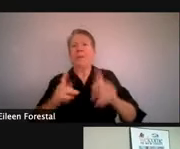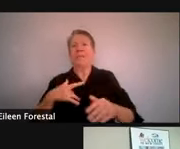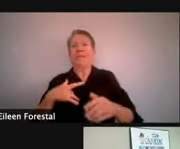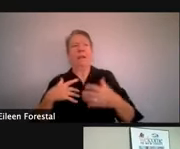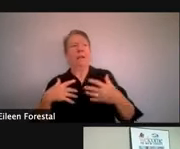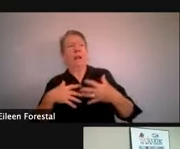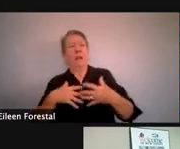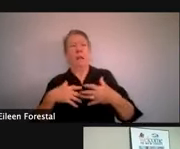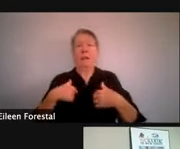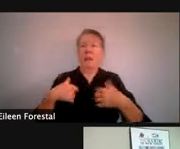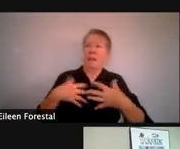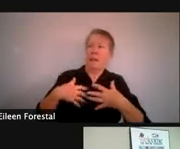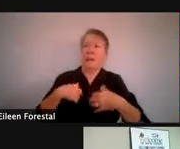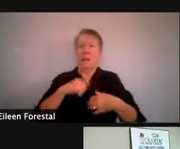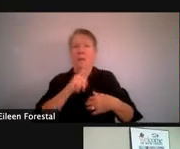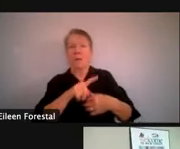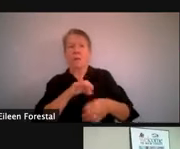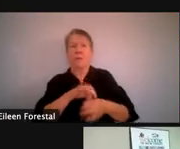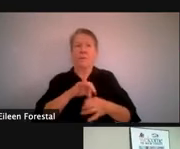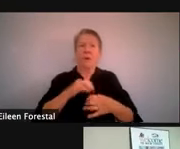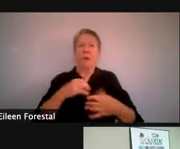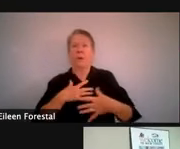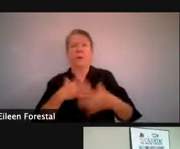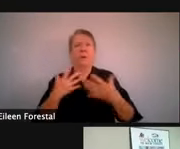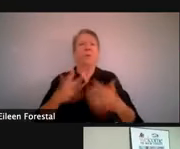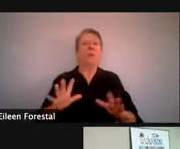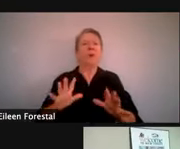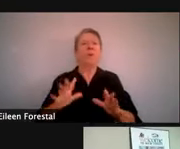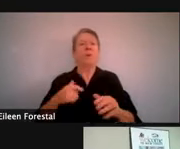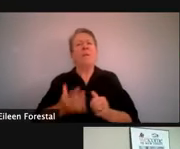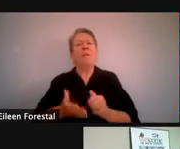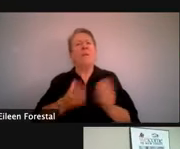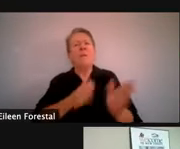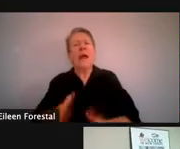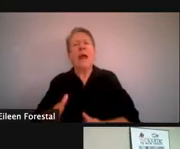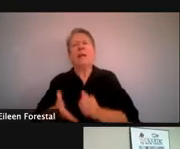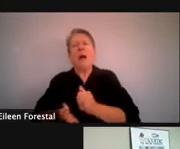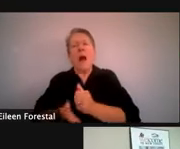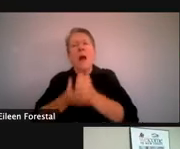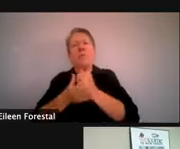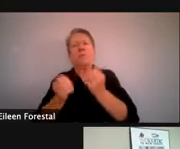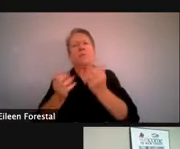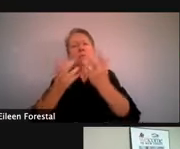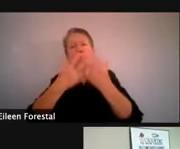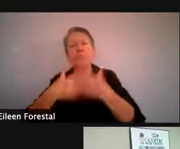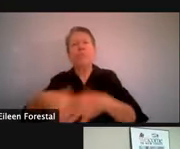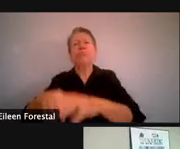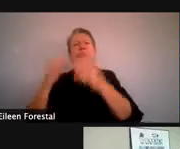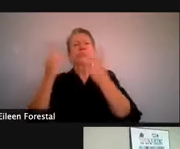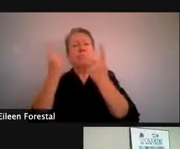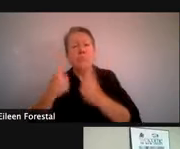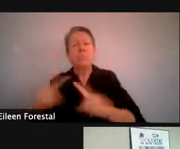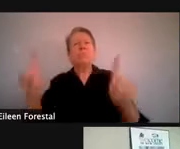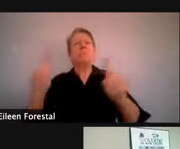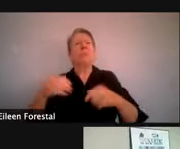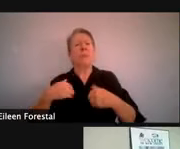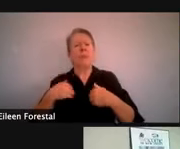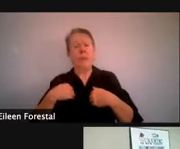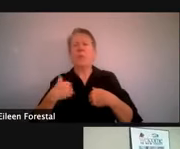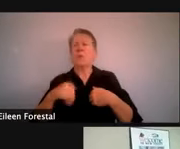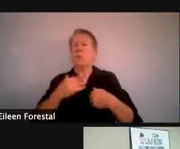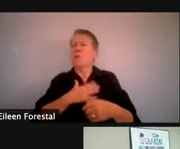we've got a plan in place that will lead us to that. And listen, I have enormous sympathy on the small business front. How could you not?